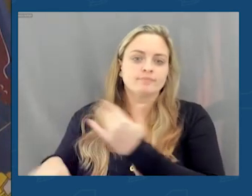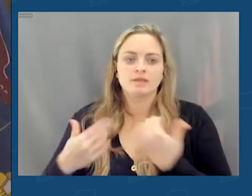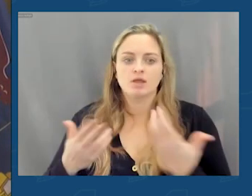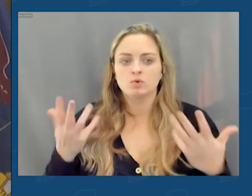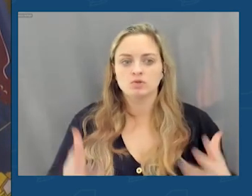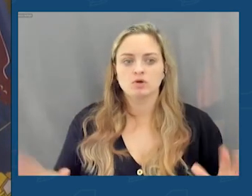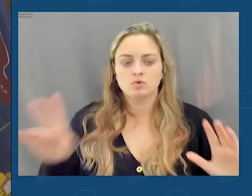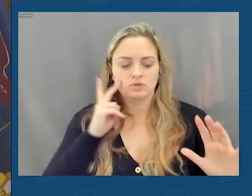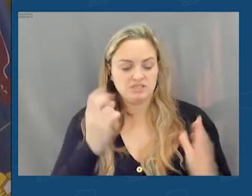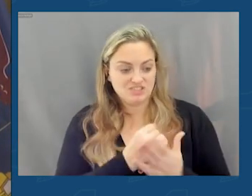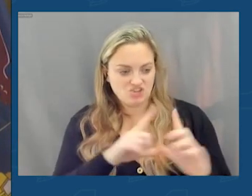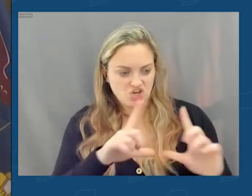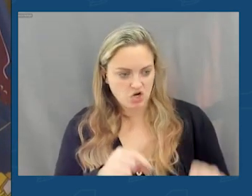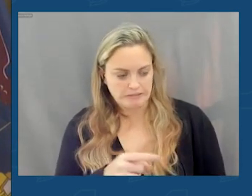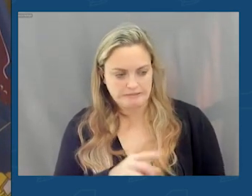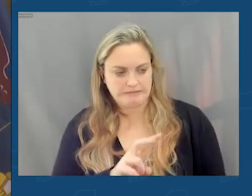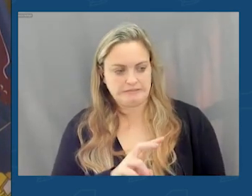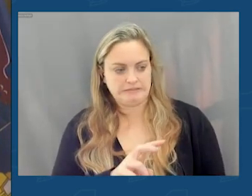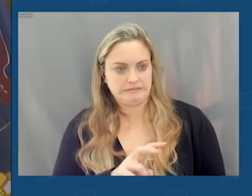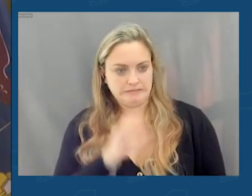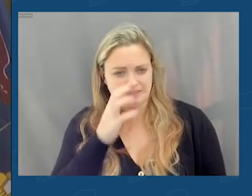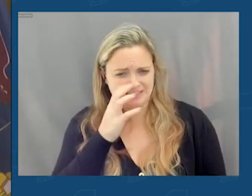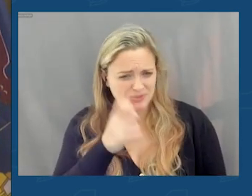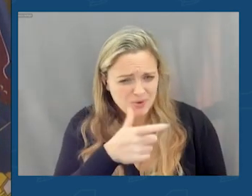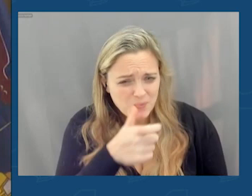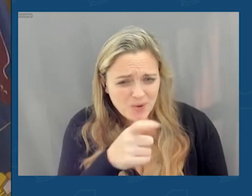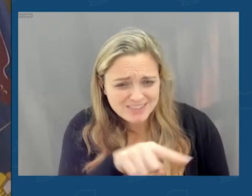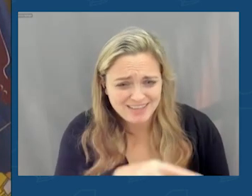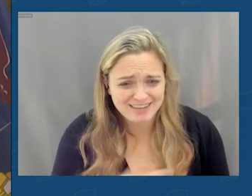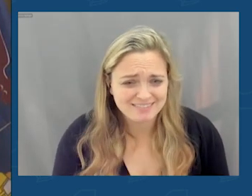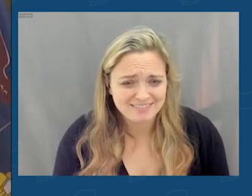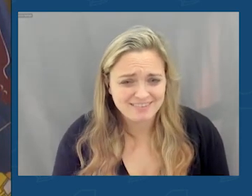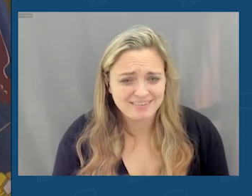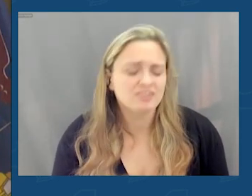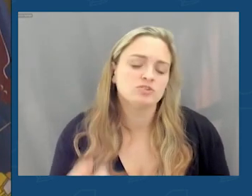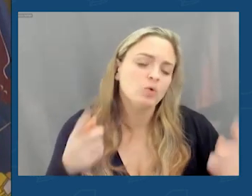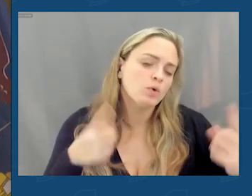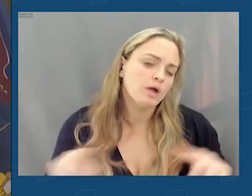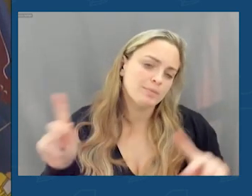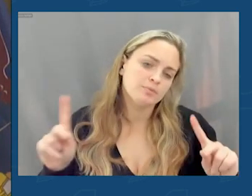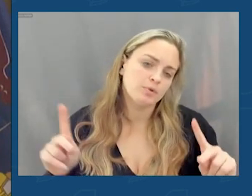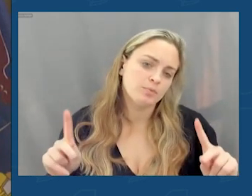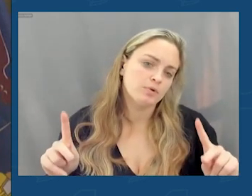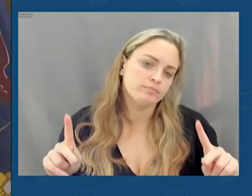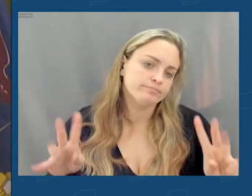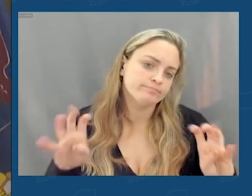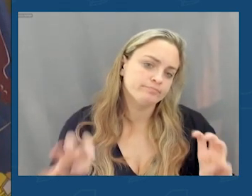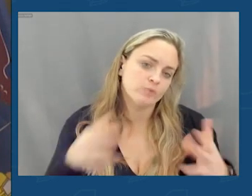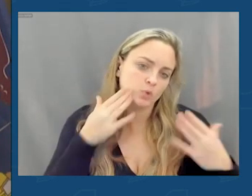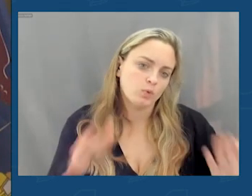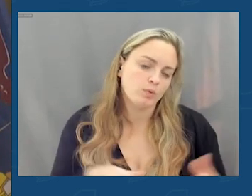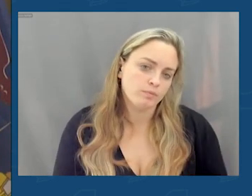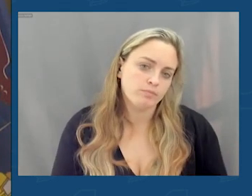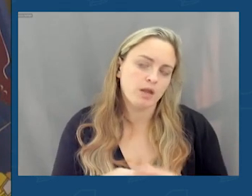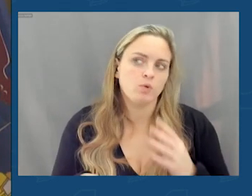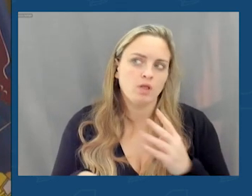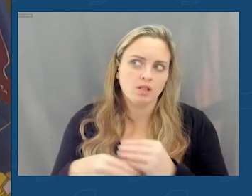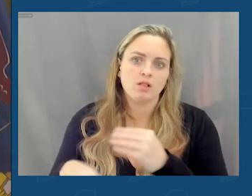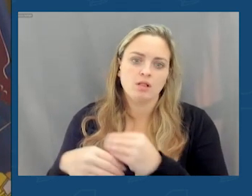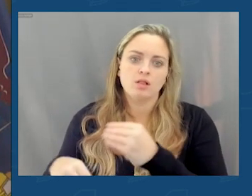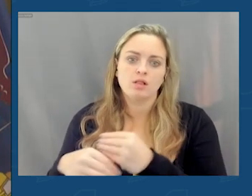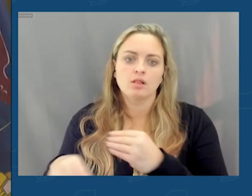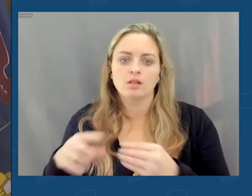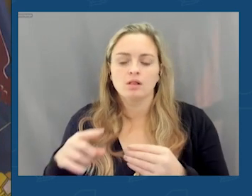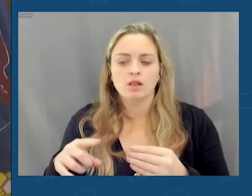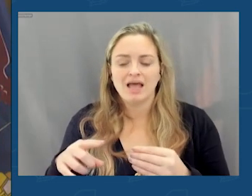credit card. Like, Dad, you didn't even watch these services. So it happens to people unknowingly. It all adds up, and it can send families into